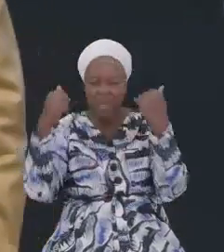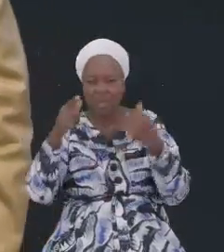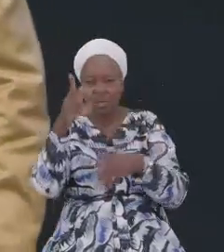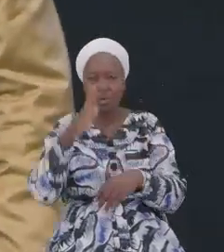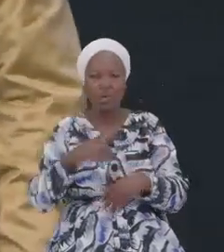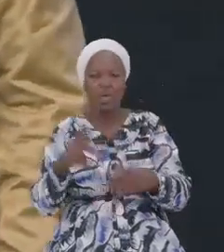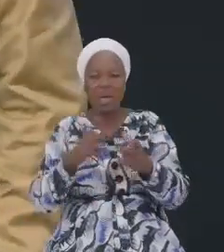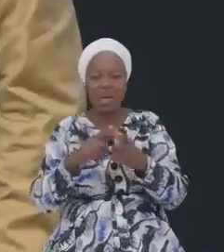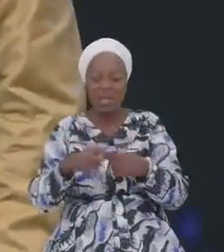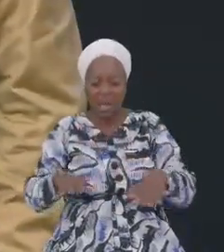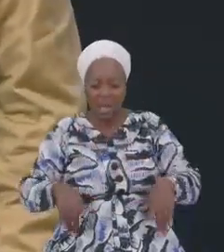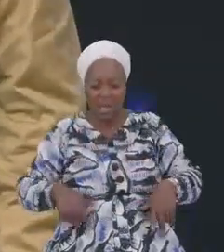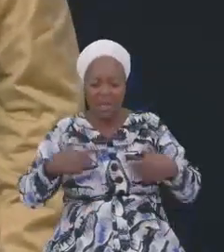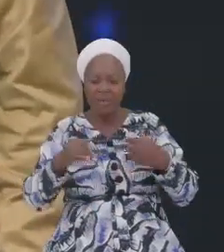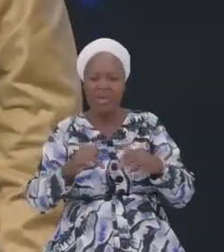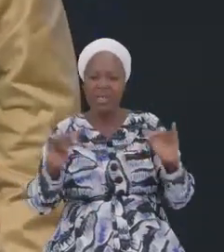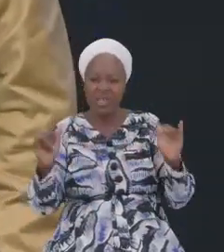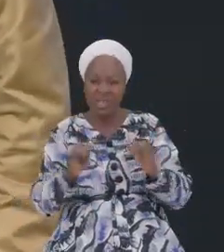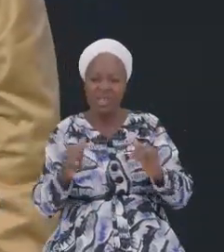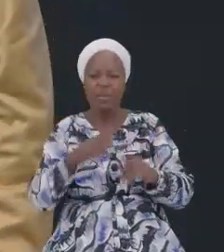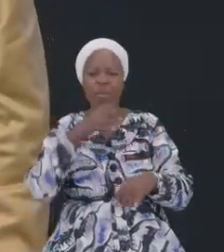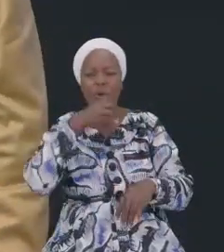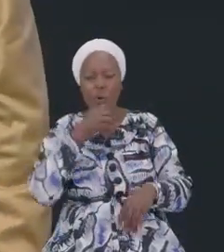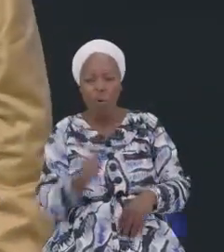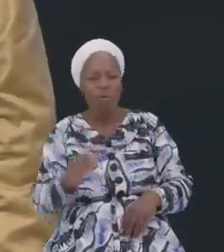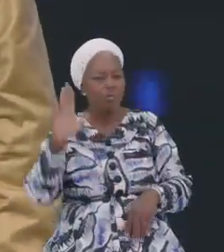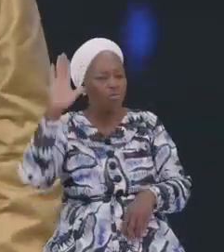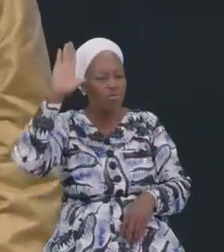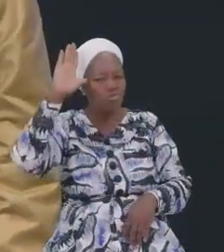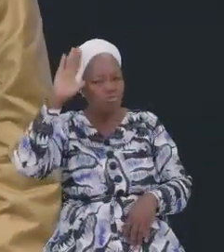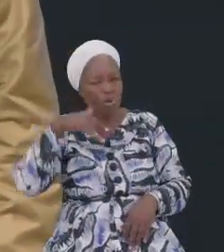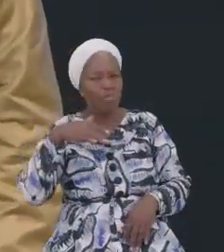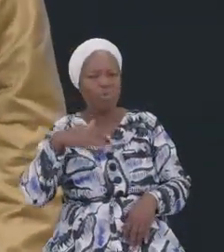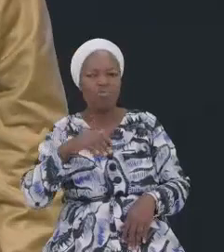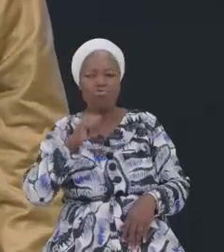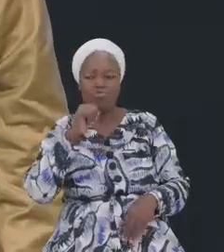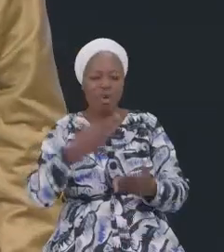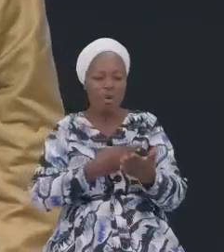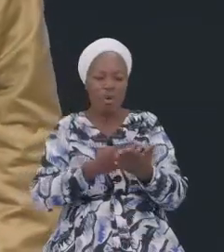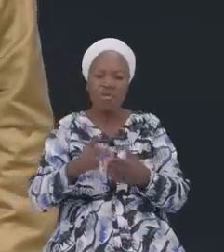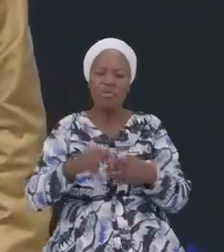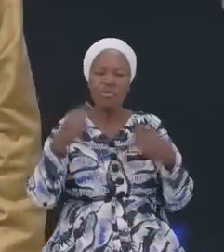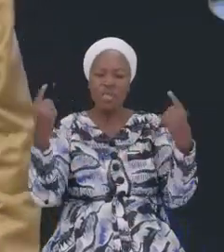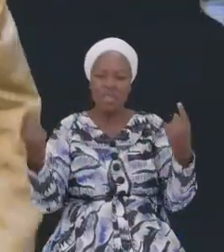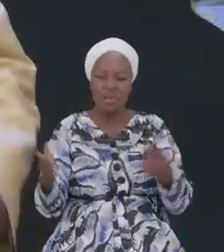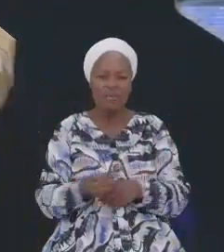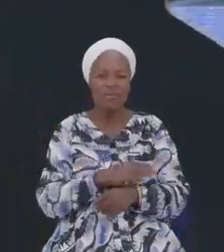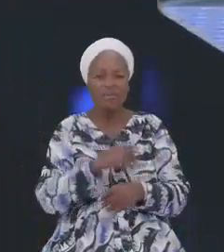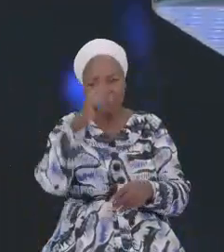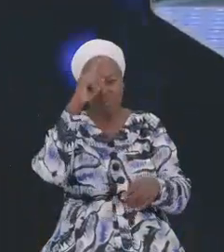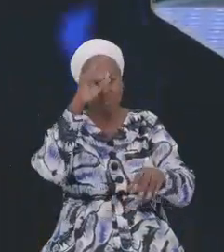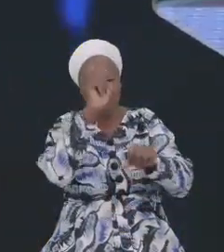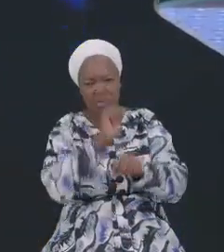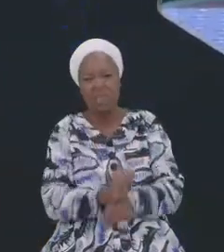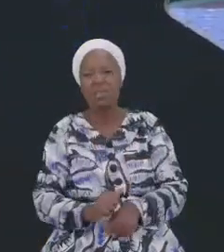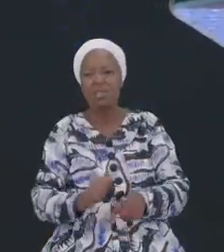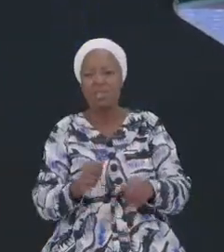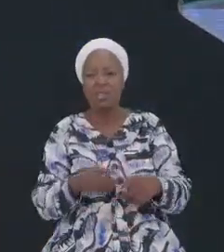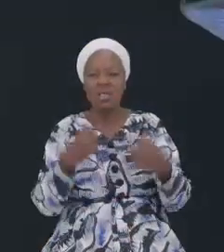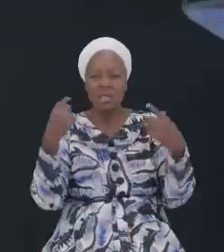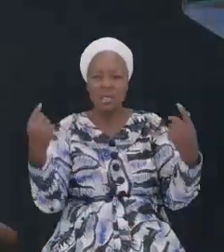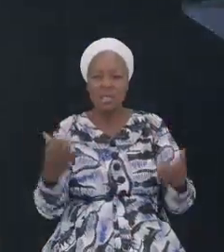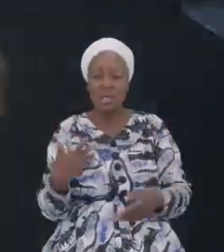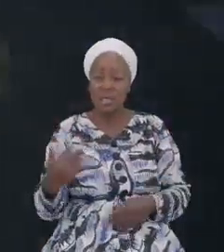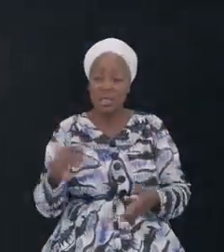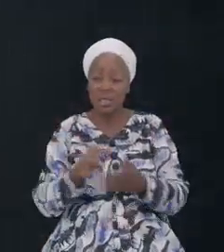same old rebellious or righteous, sinful, habitual things like you did